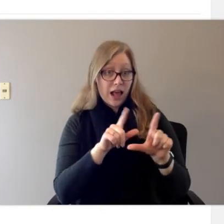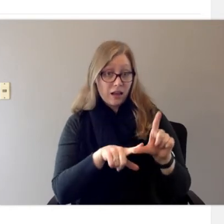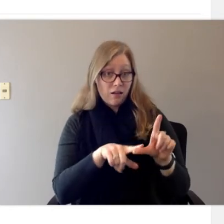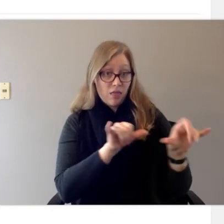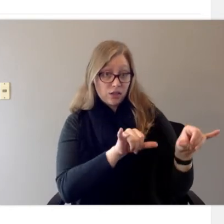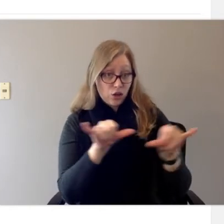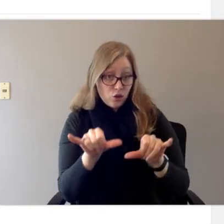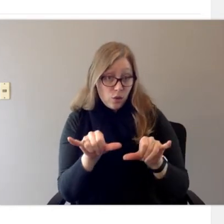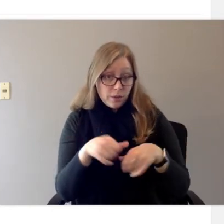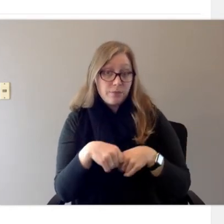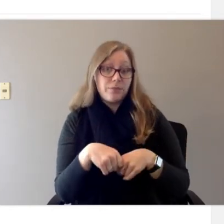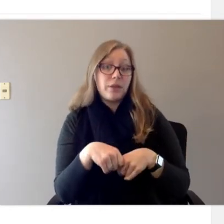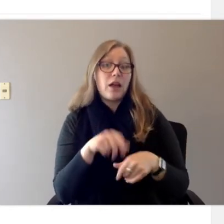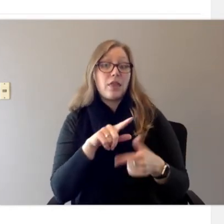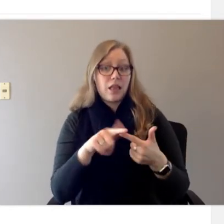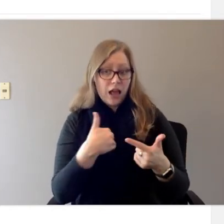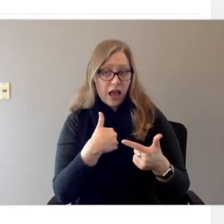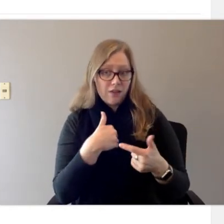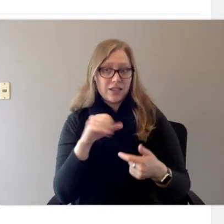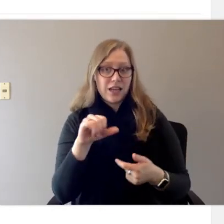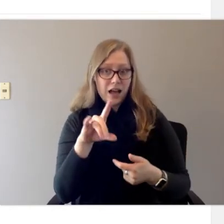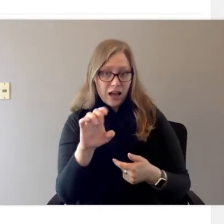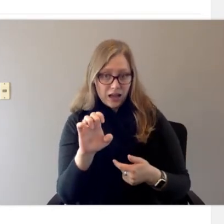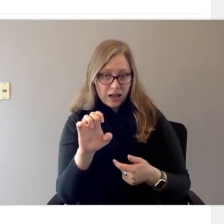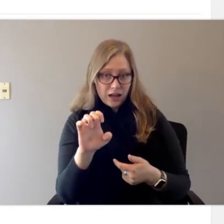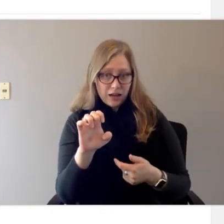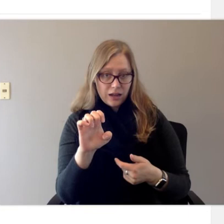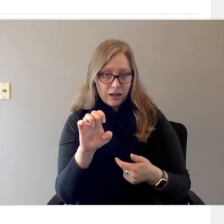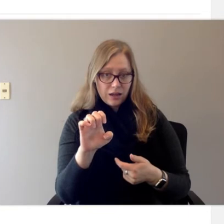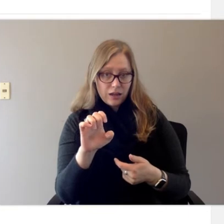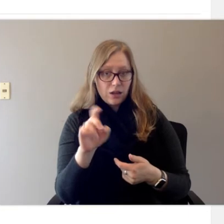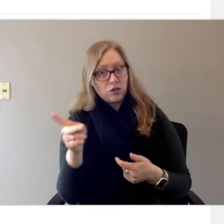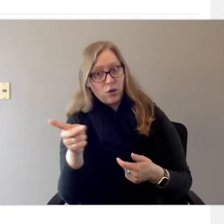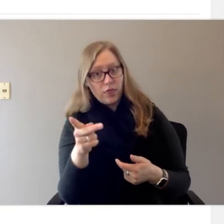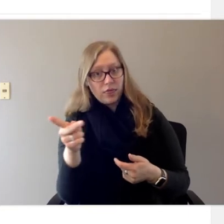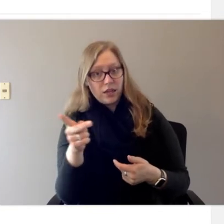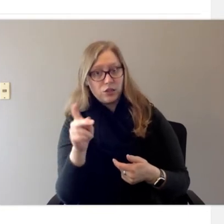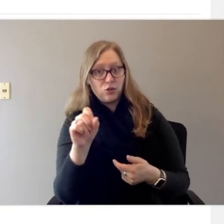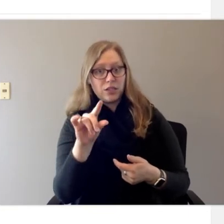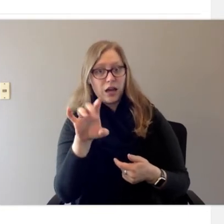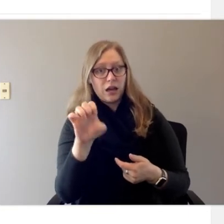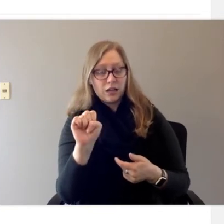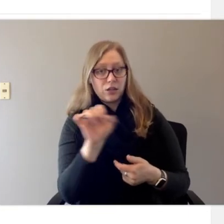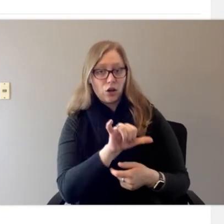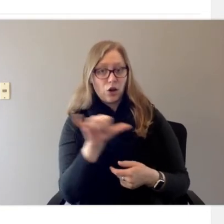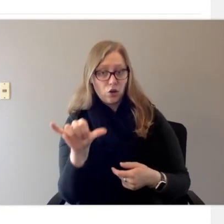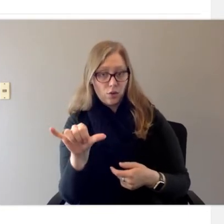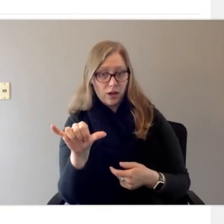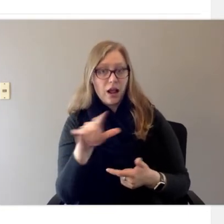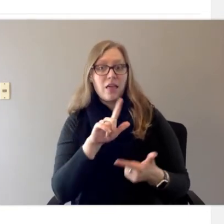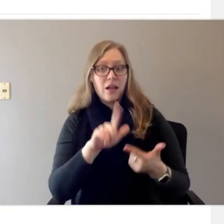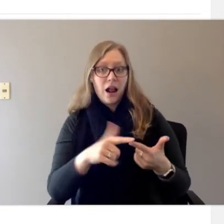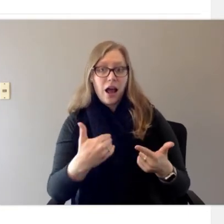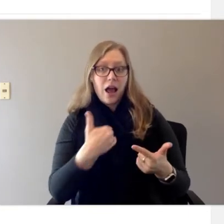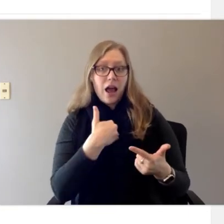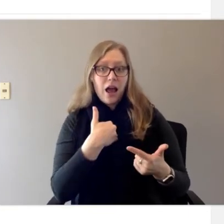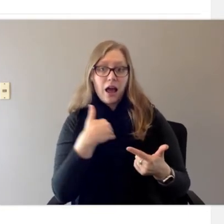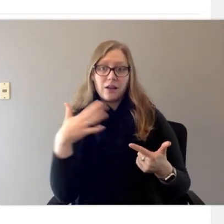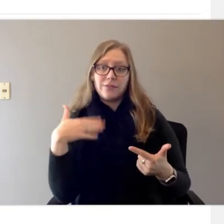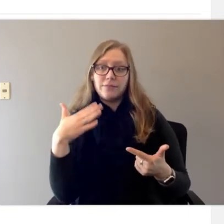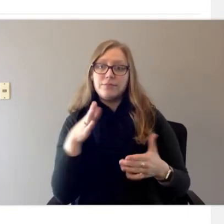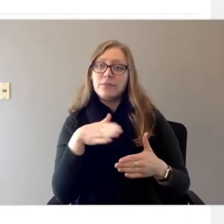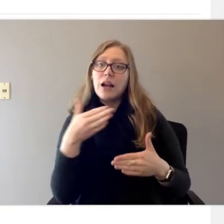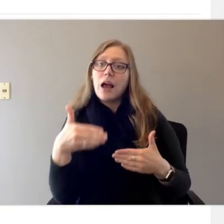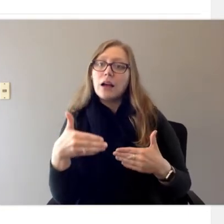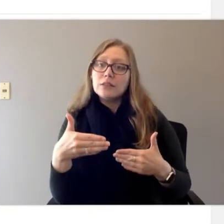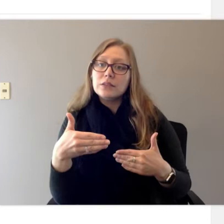side. So after this angle, I have a side that's congruent. So these two sides are congruent. And then I have this next side is